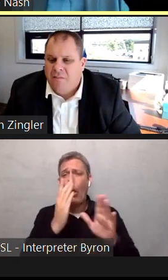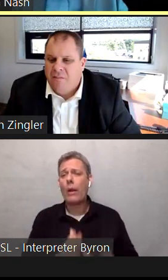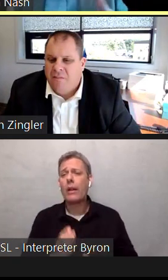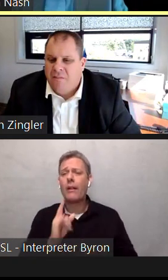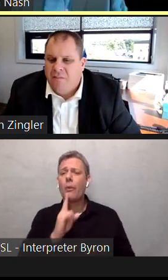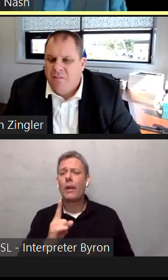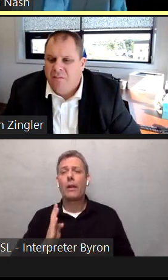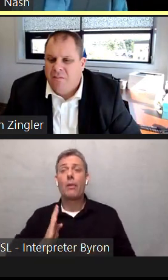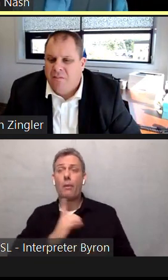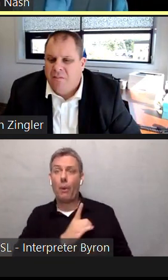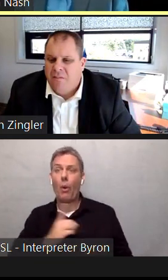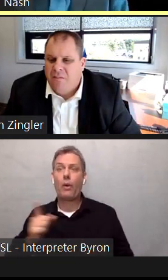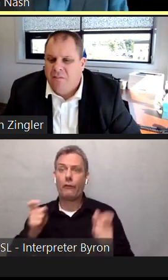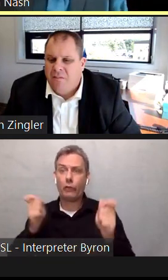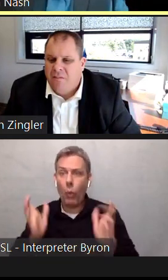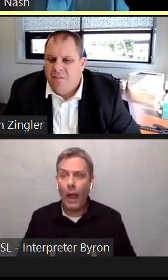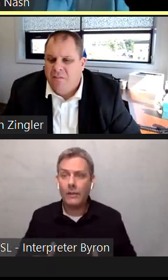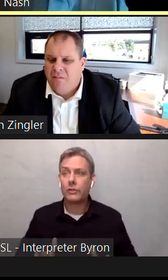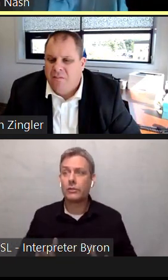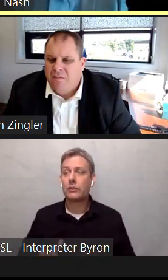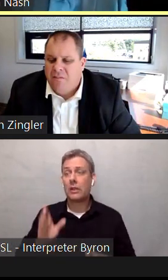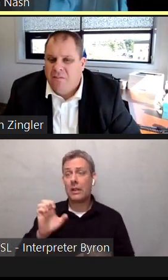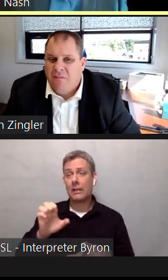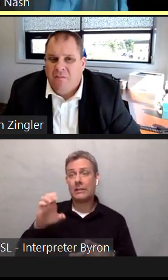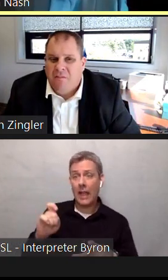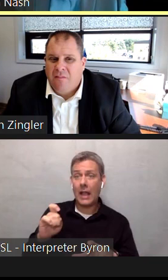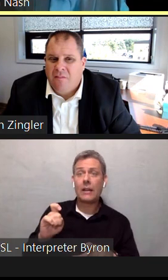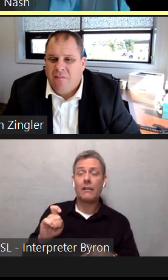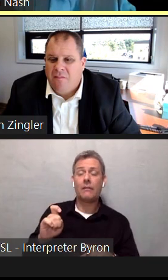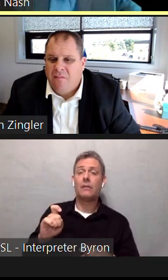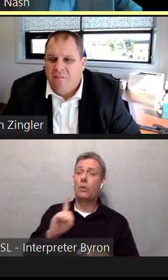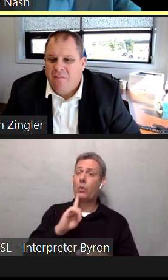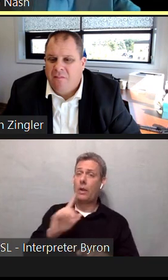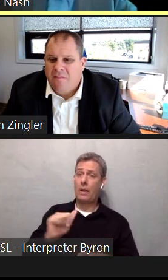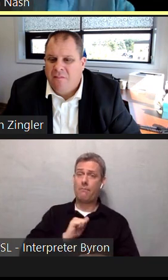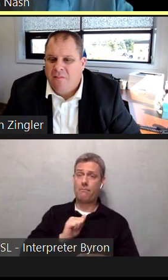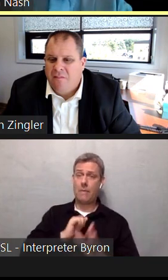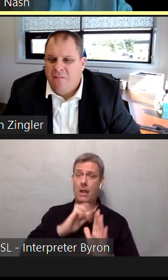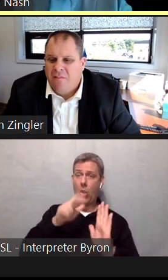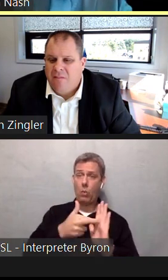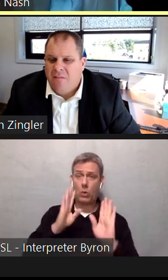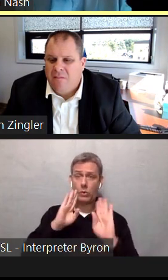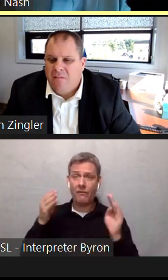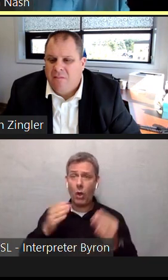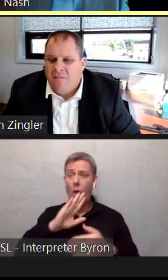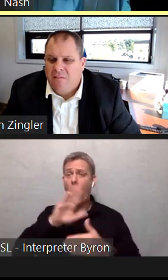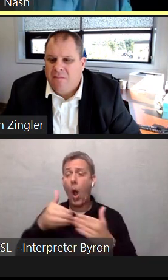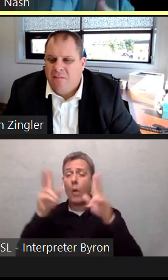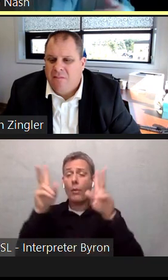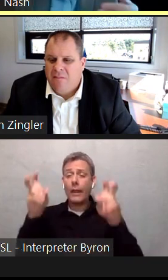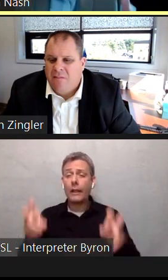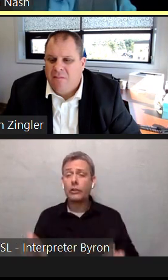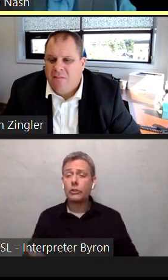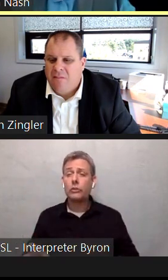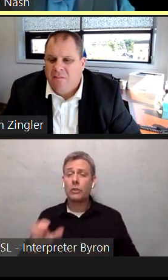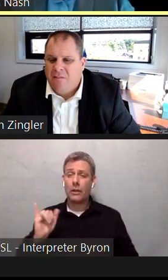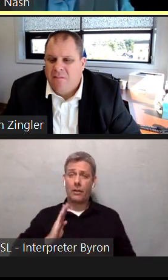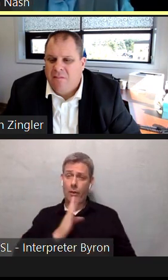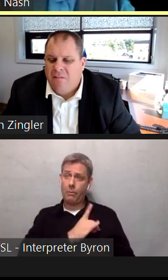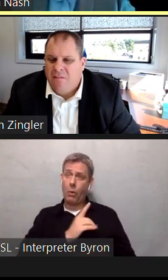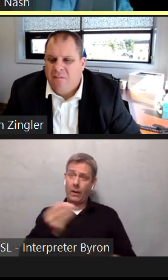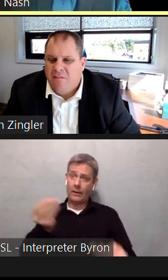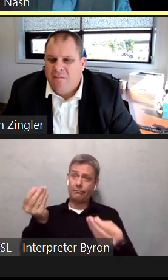And as the exec, my role is to focus and to take care of all the issues that the board assigns to me. And this is one